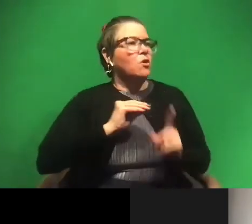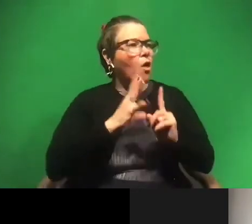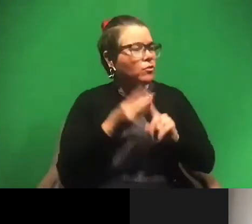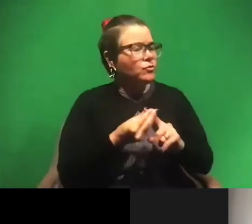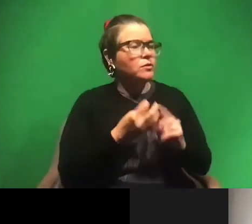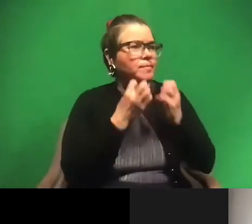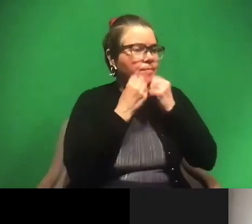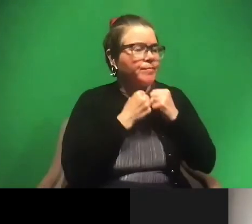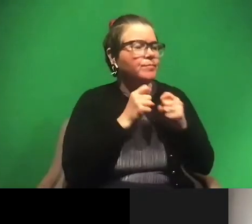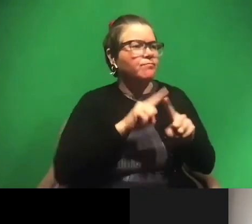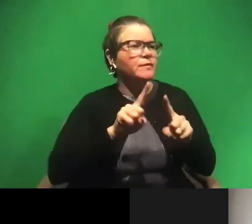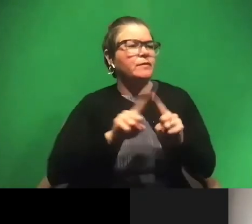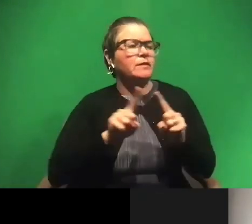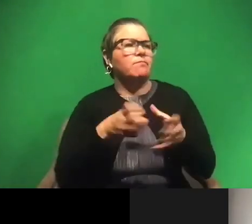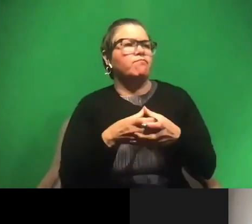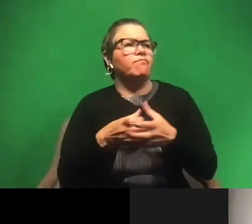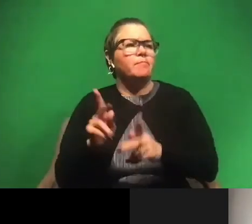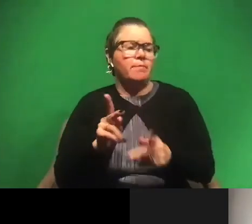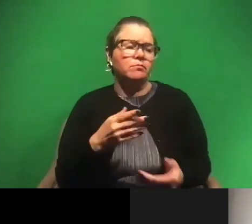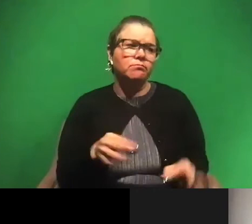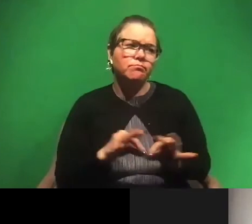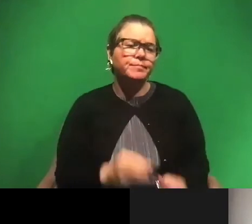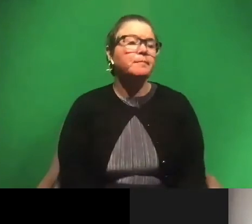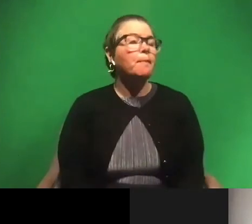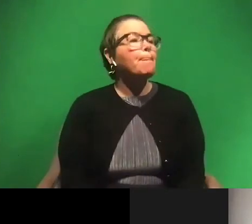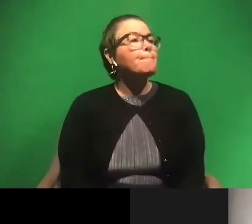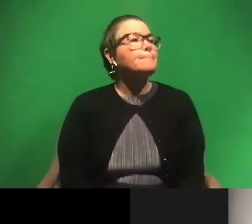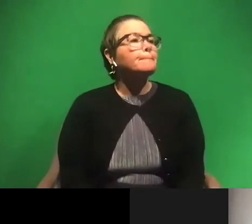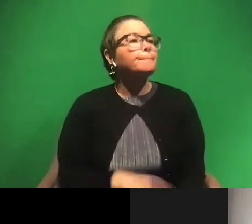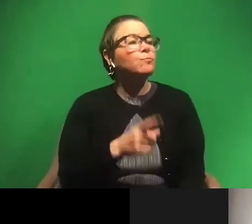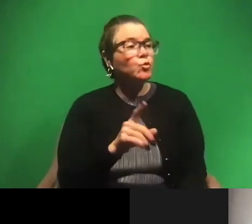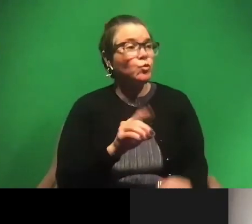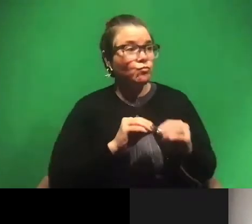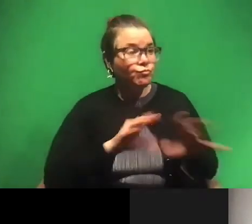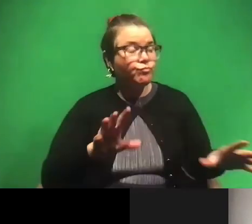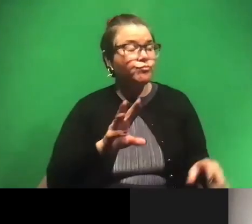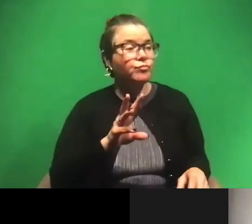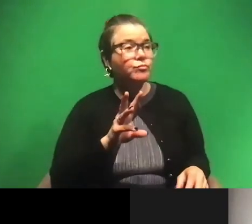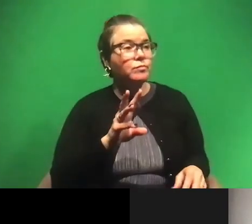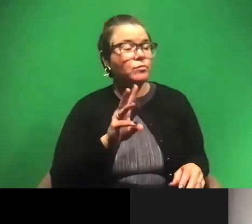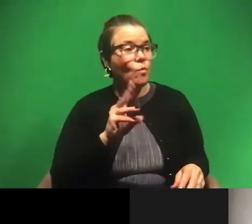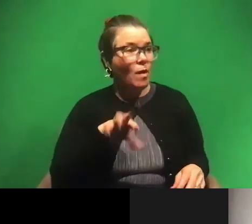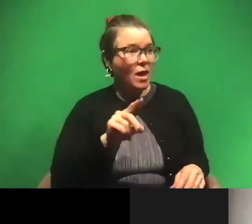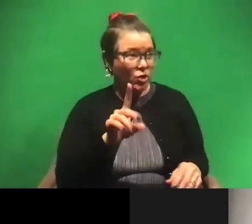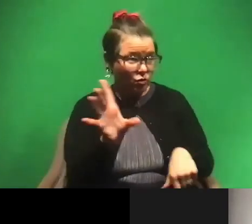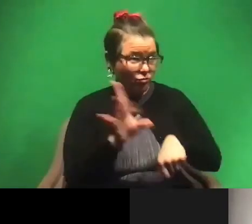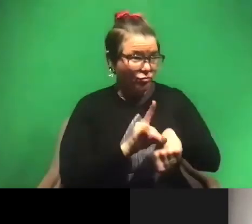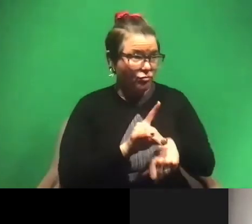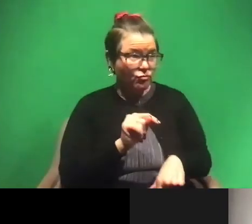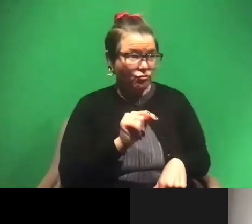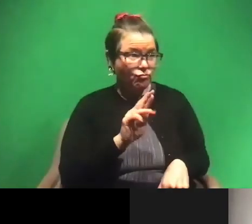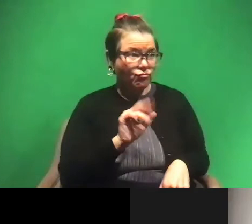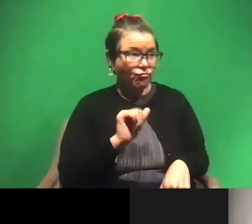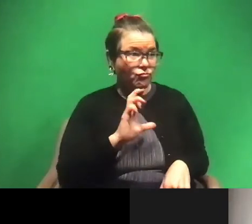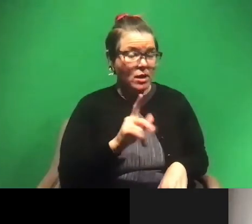various people. That's really good. So next question, when you release the abalone into the wild, do you ever track them? So